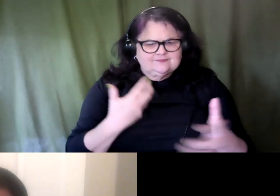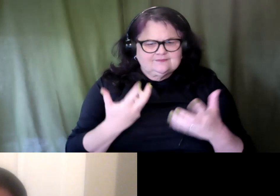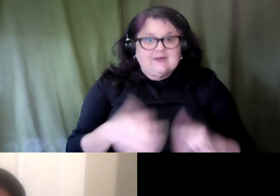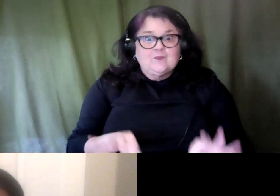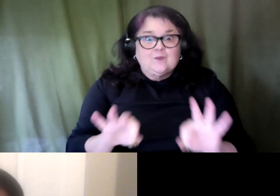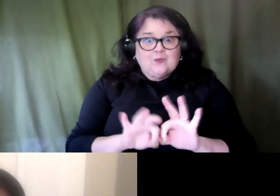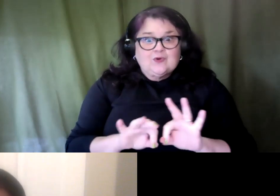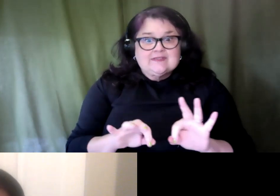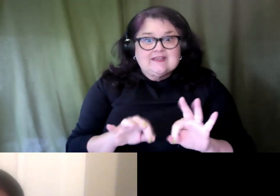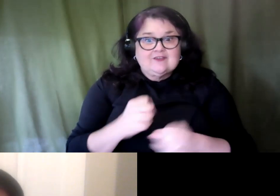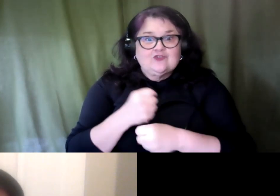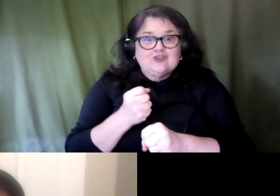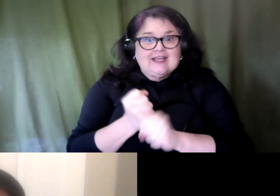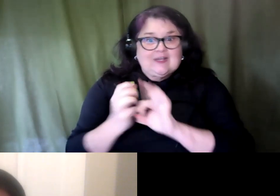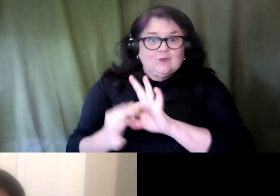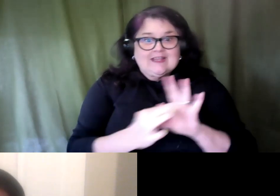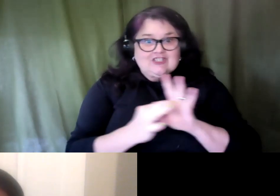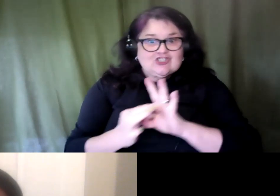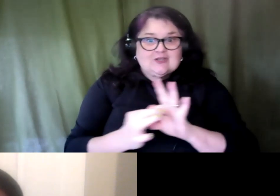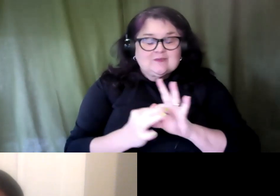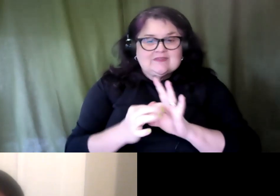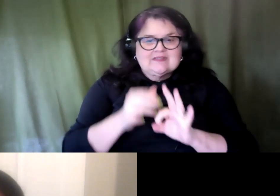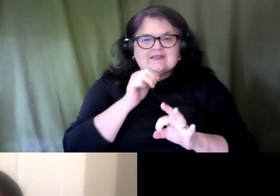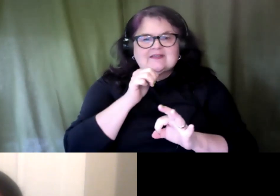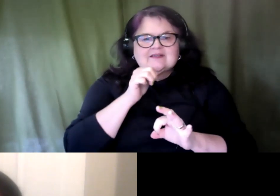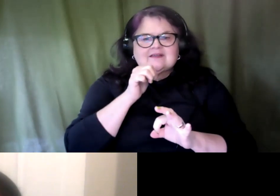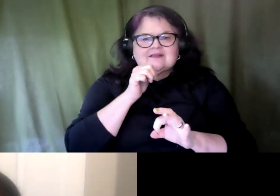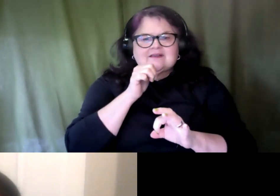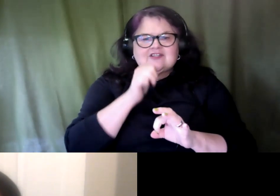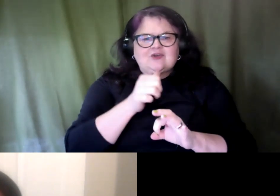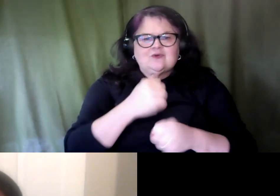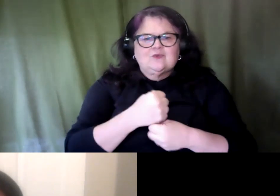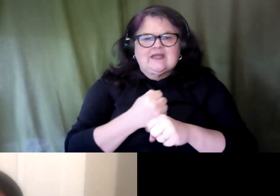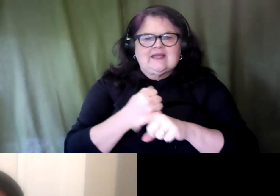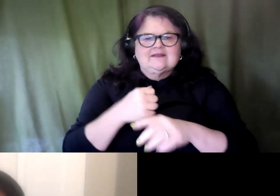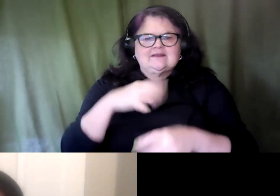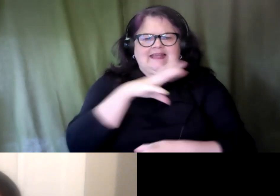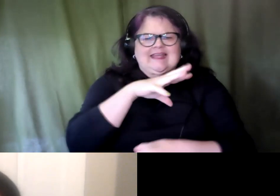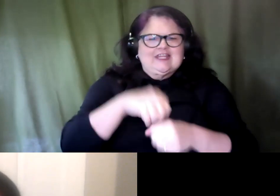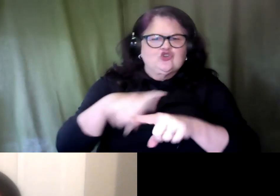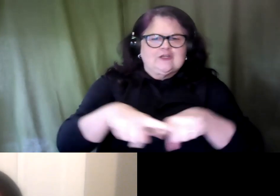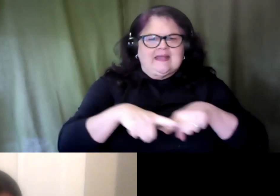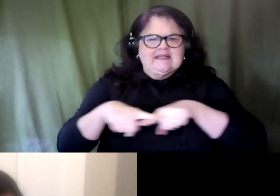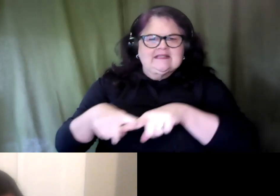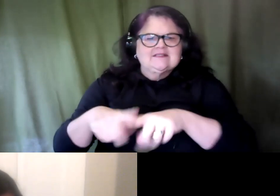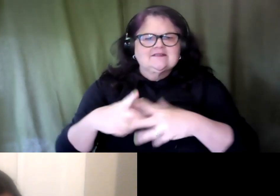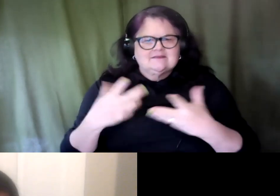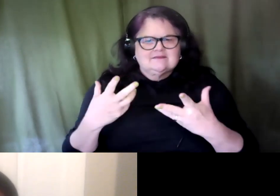importance of creating relationships that don't create an interdependence. The interdependence is already there, but that's celebrated and censor